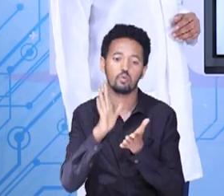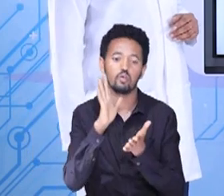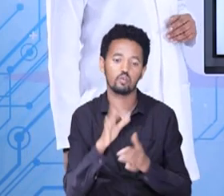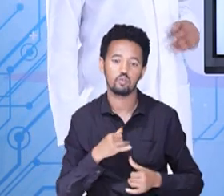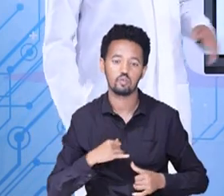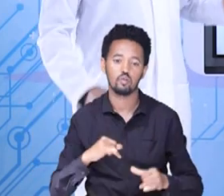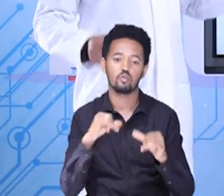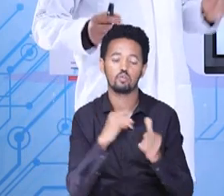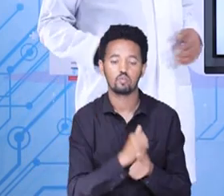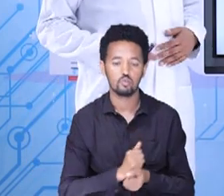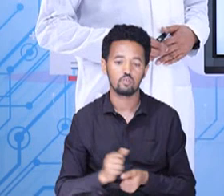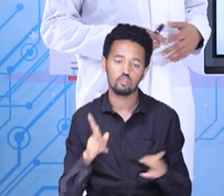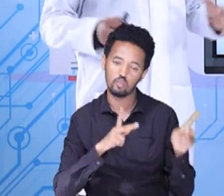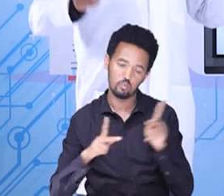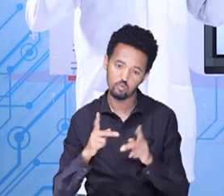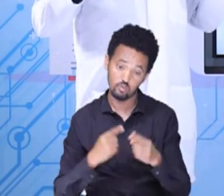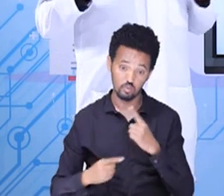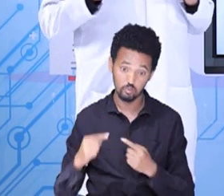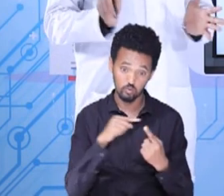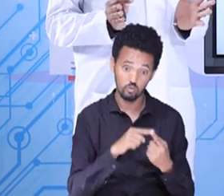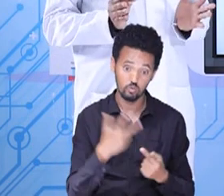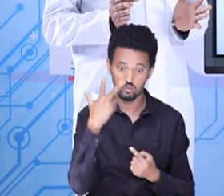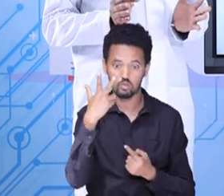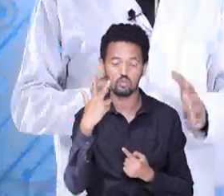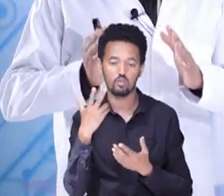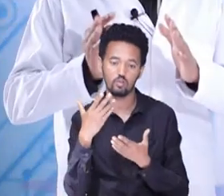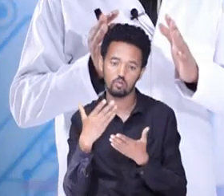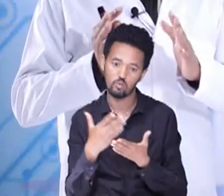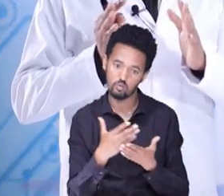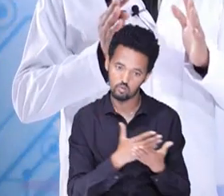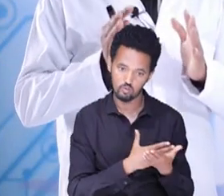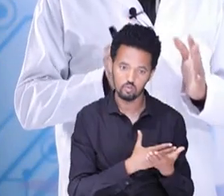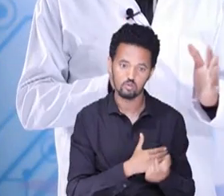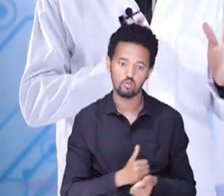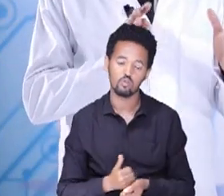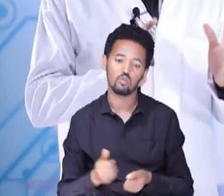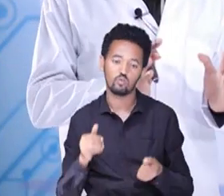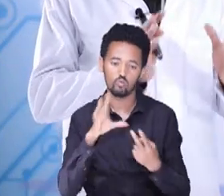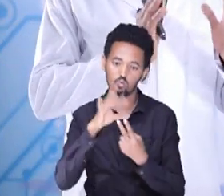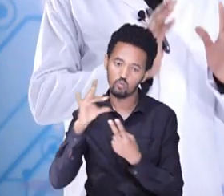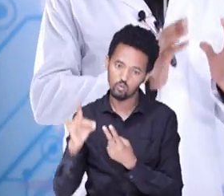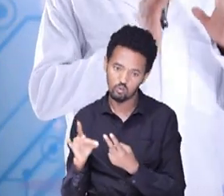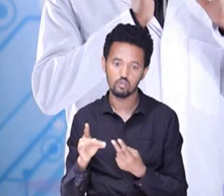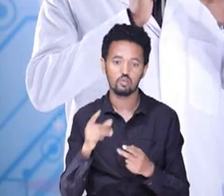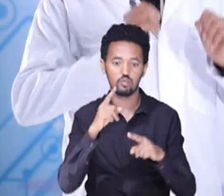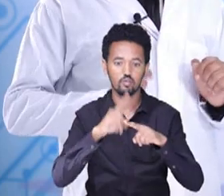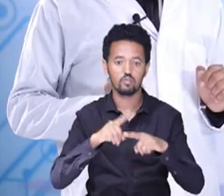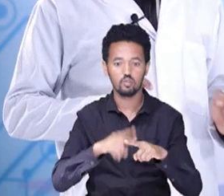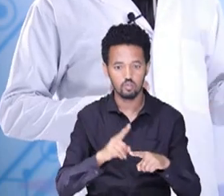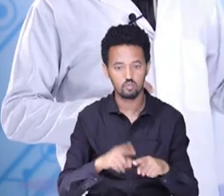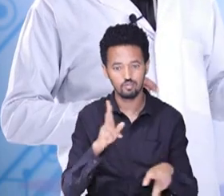kind. The process came into 3 ways to collect a tax from